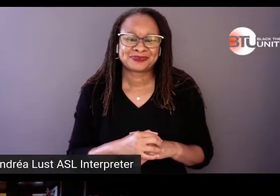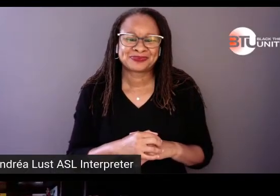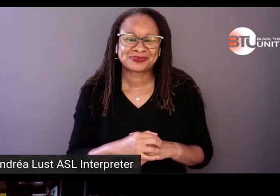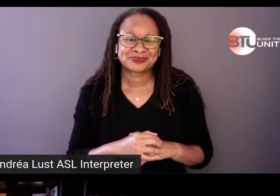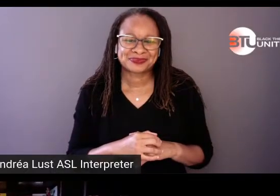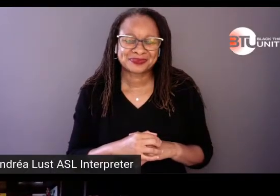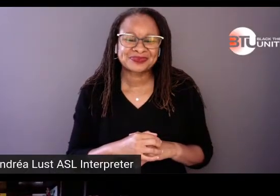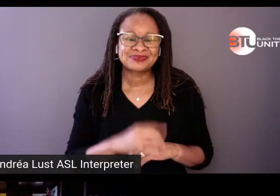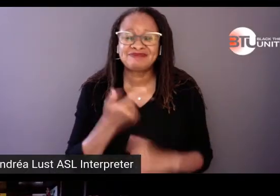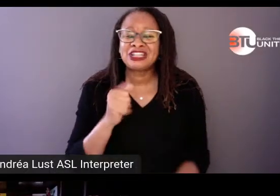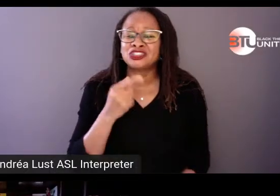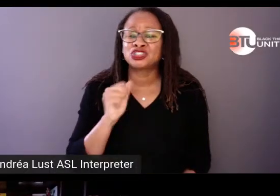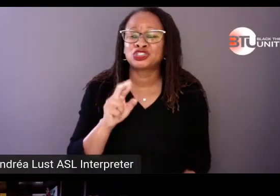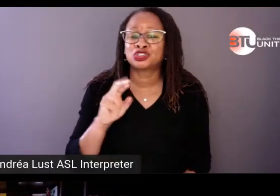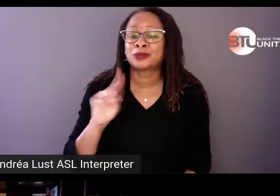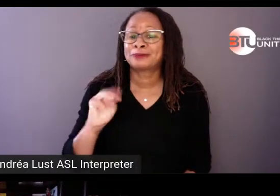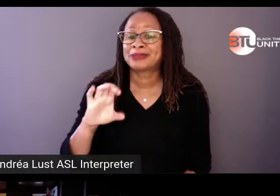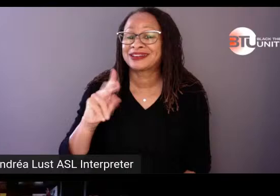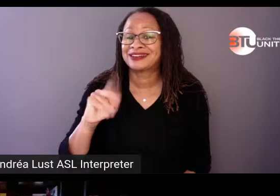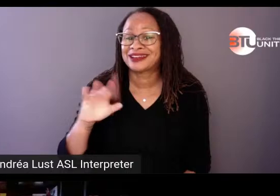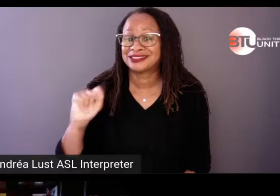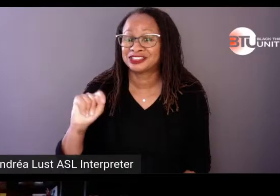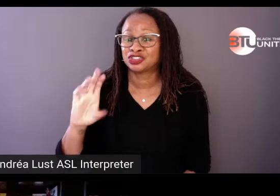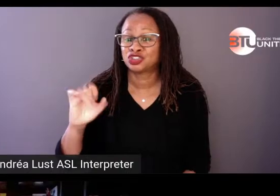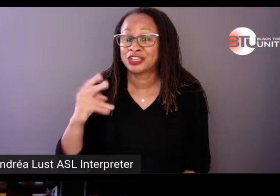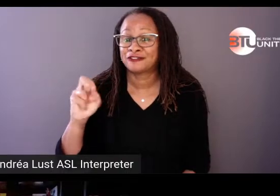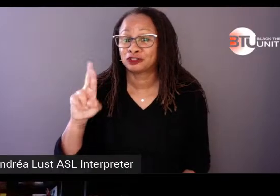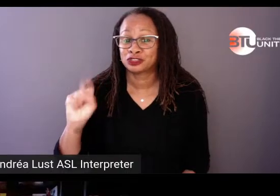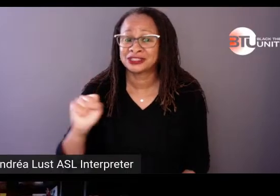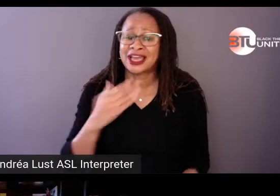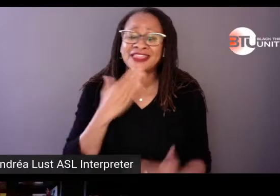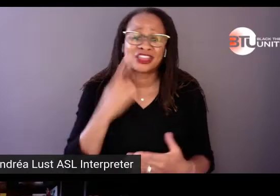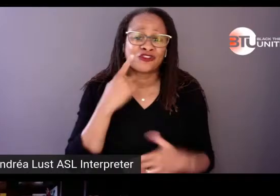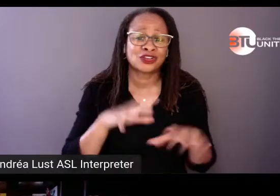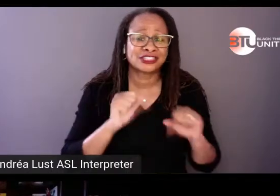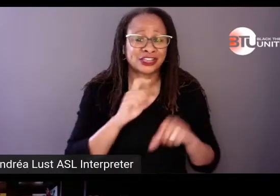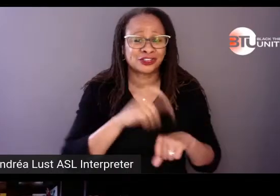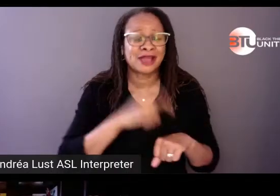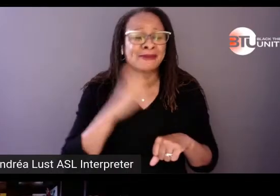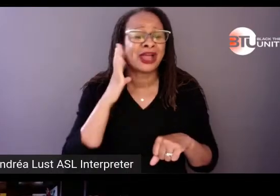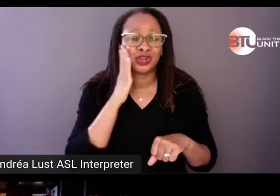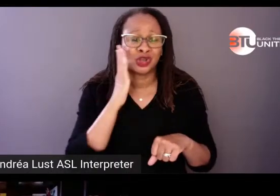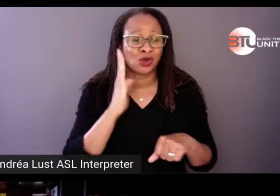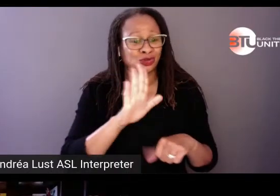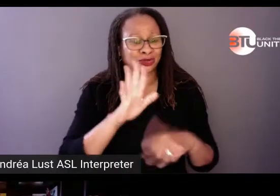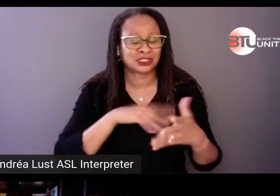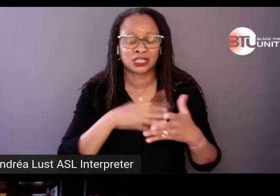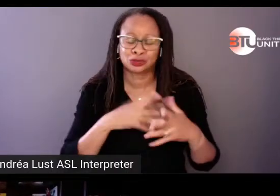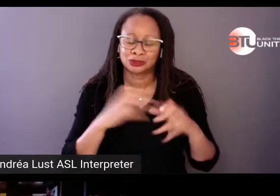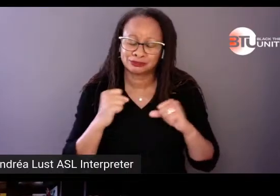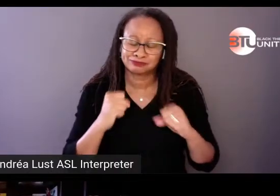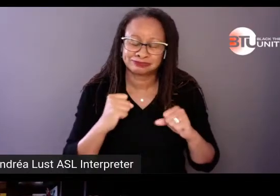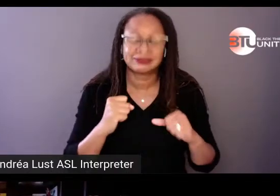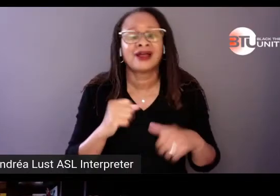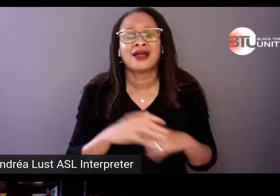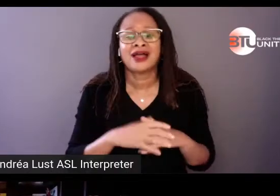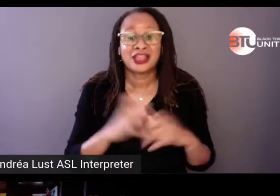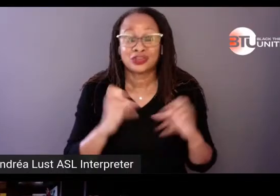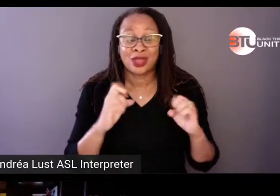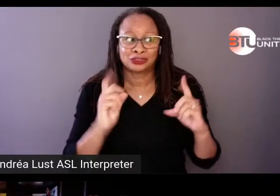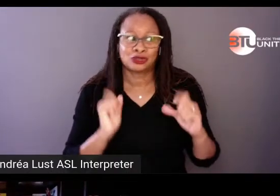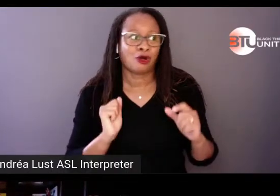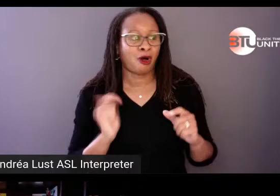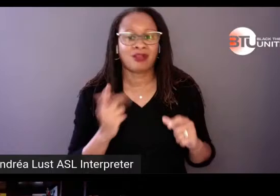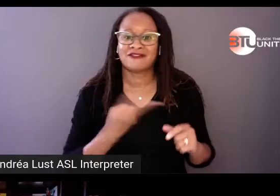So Ginger McKnight-Chavers, thank you for taking your time. I know your schedule is demanding, and you educated us all